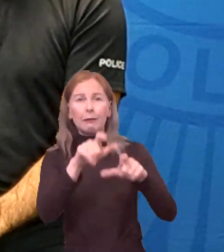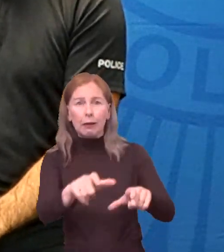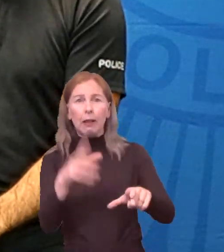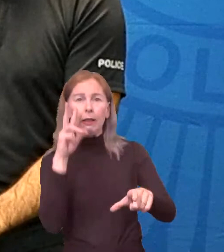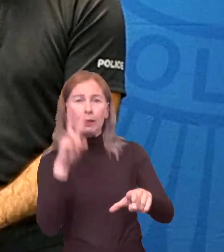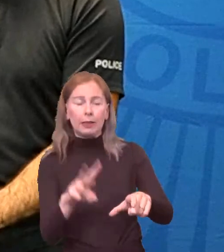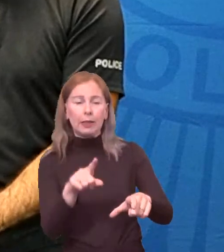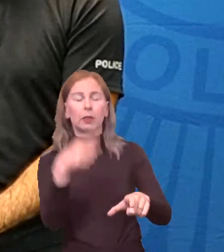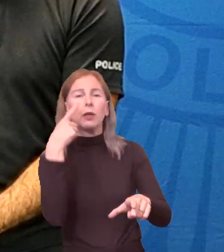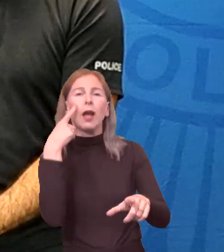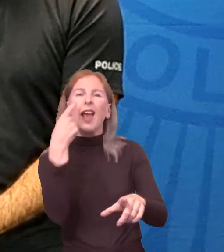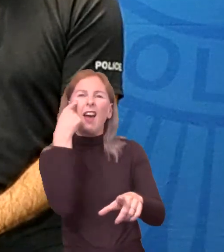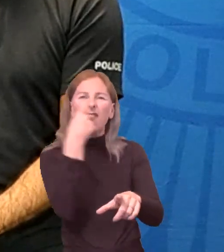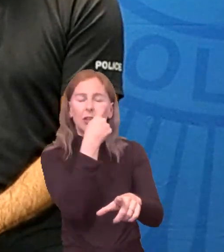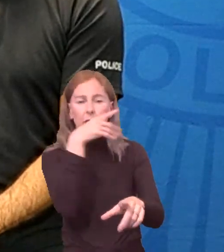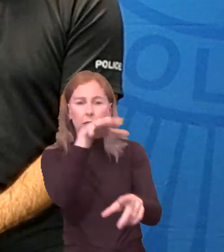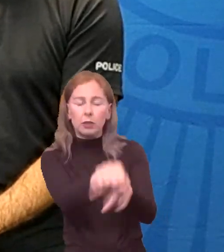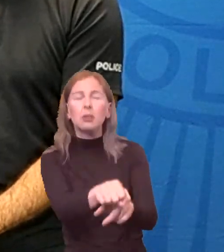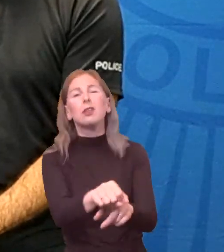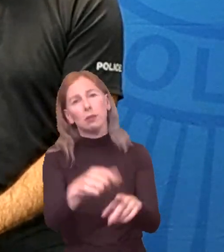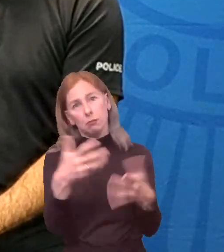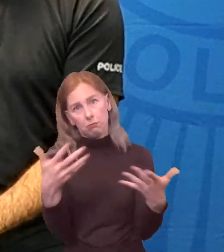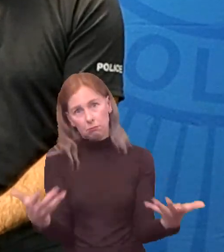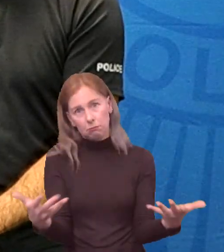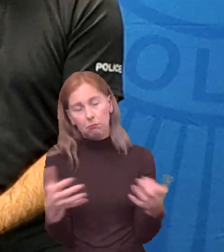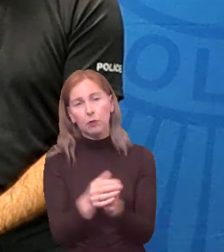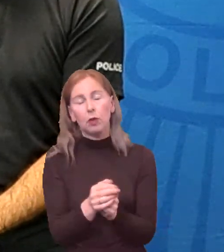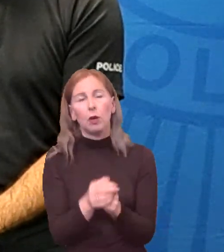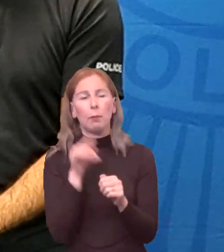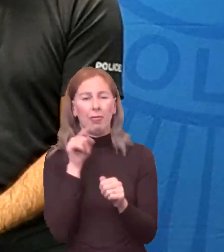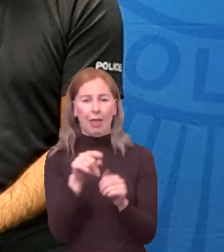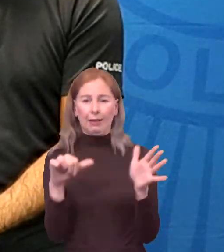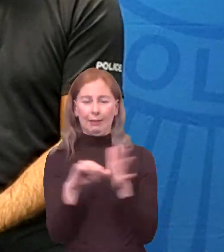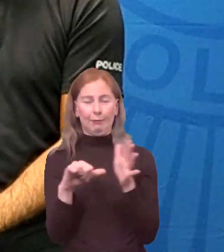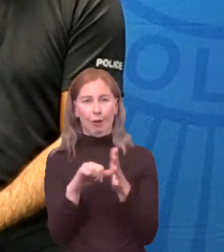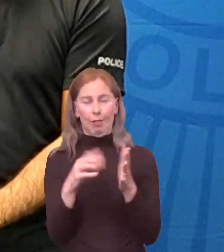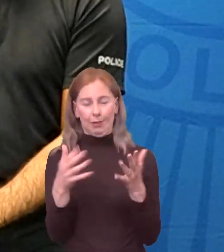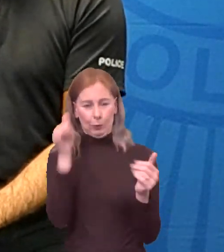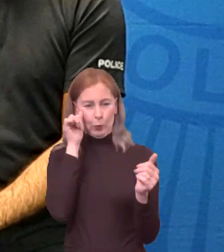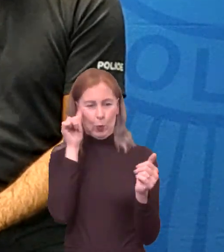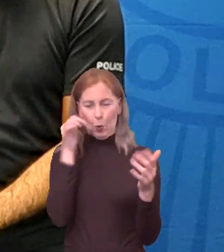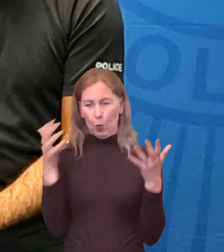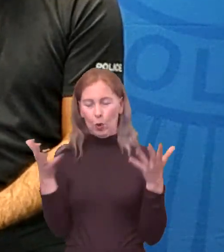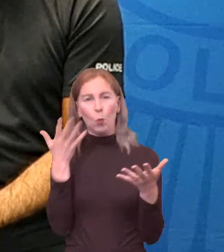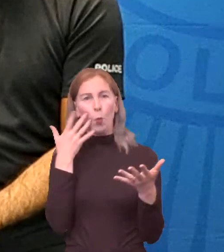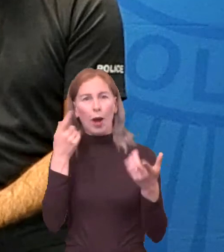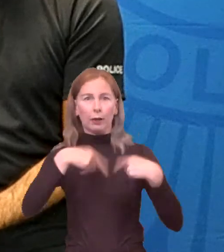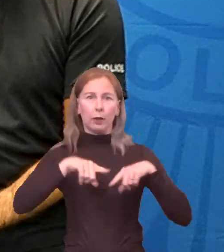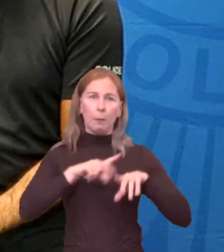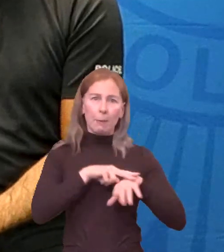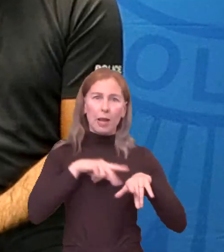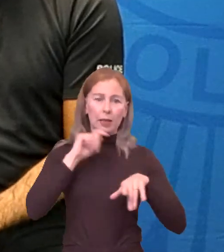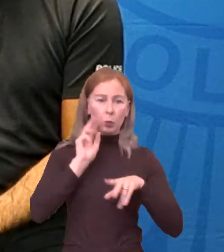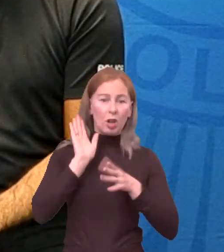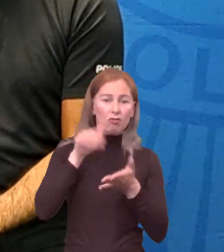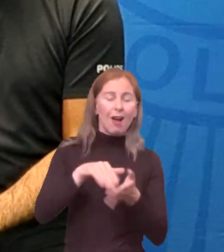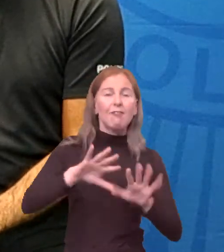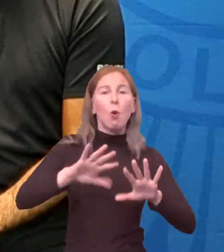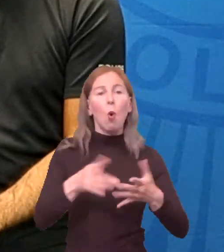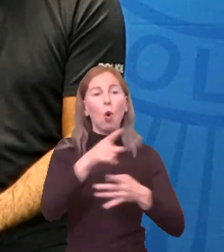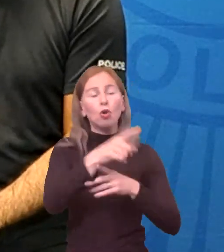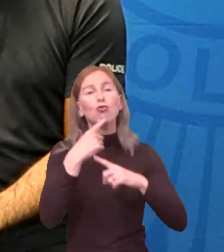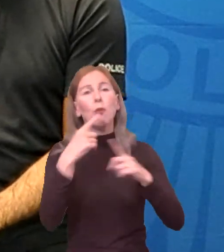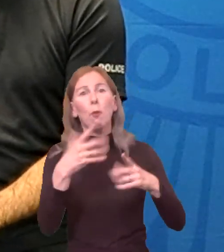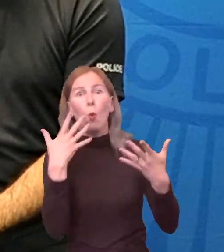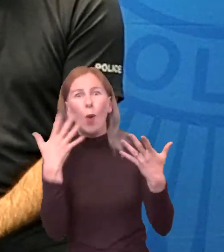is that difficult balance about when to report and when we will go to the scene. But I encourage you to report it nevertheless,